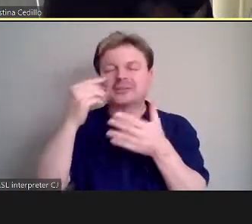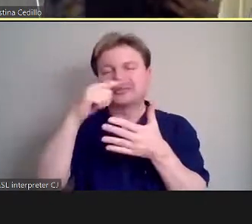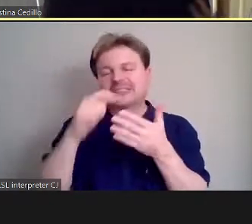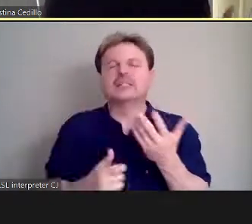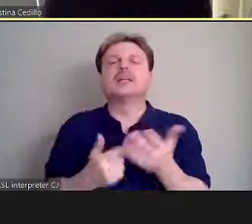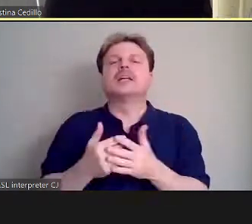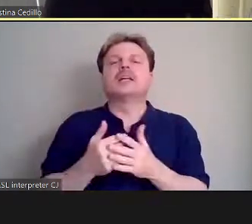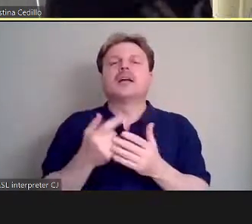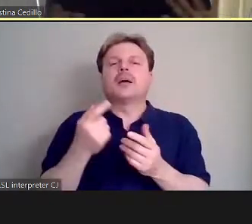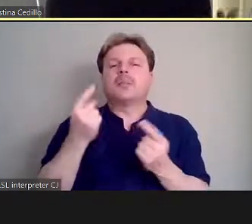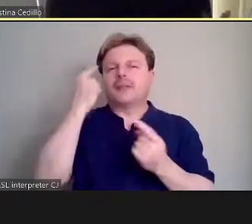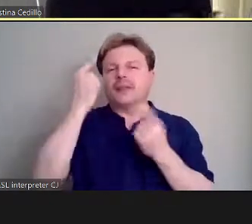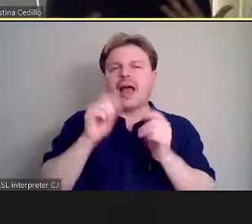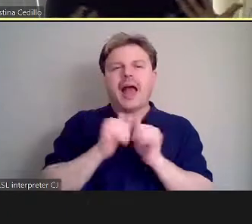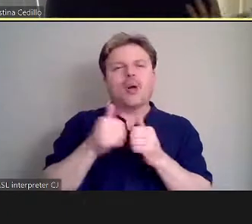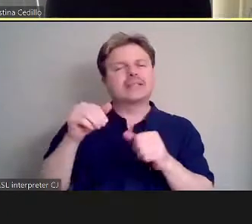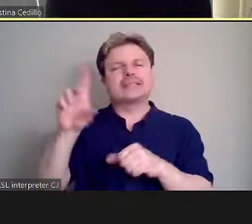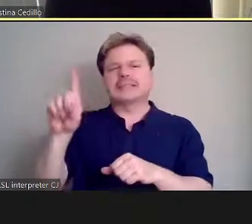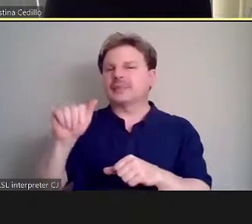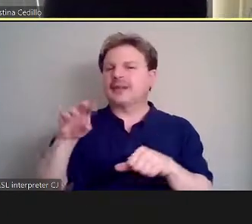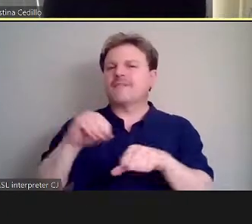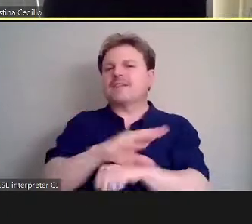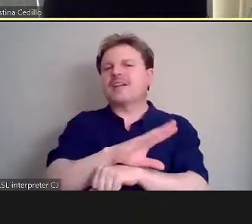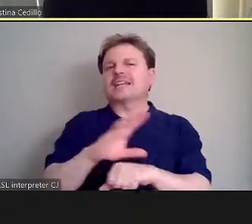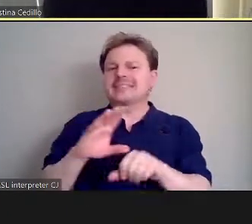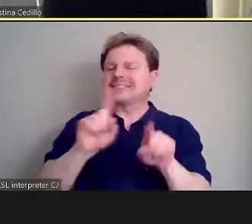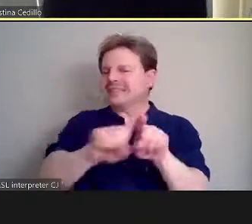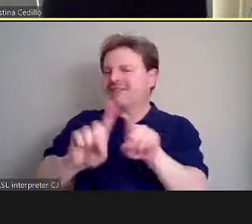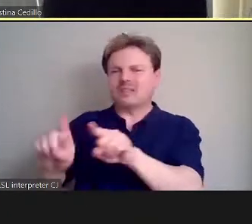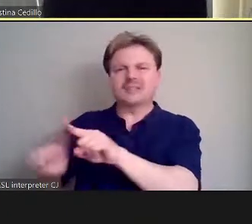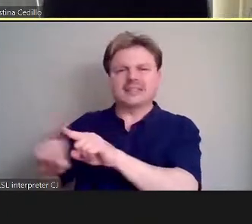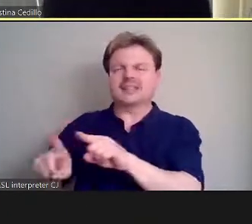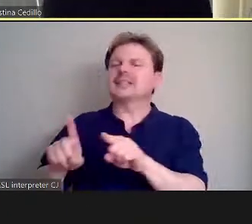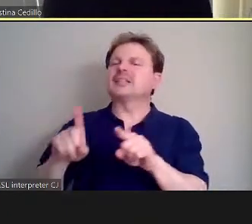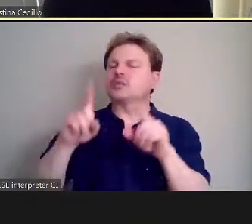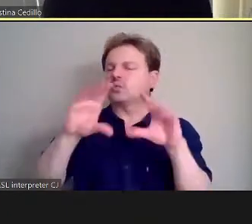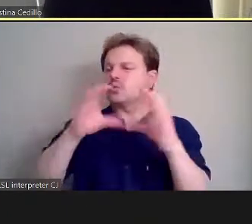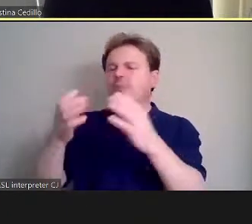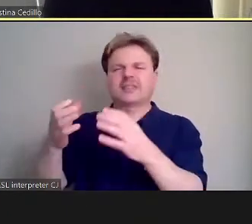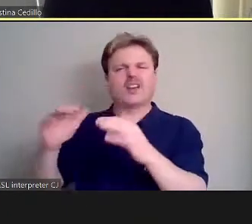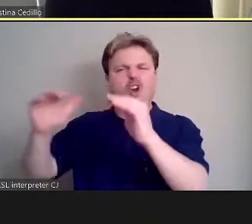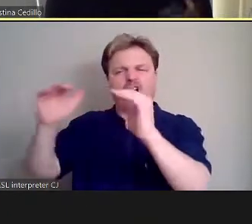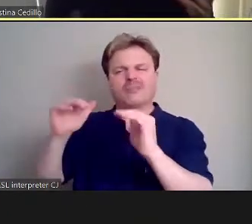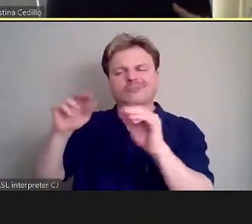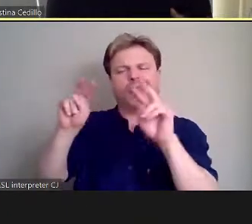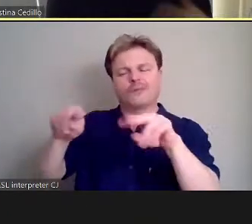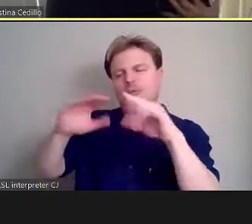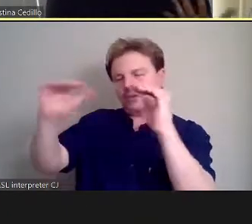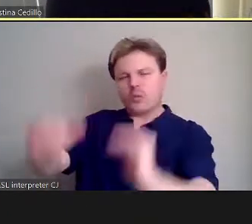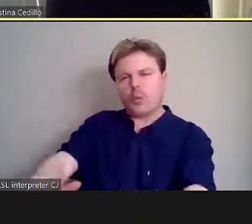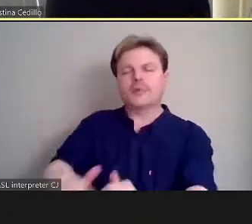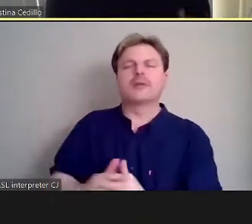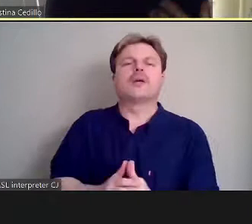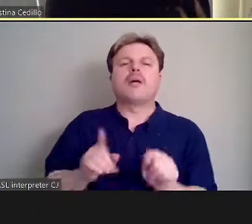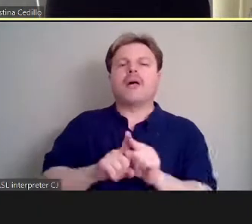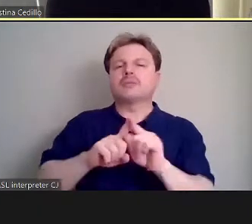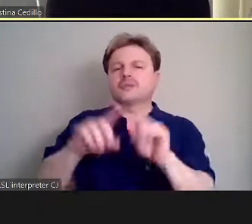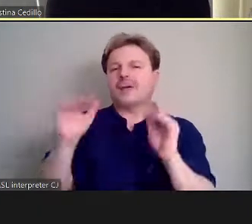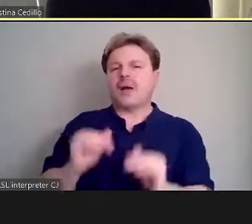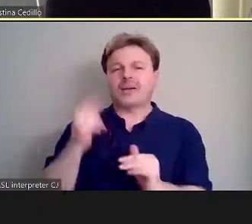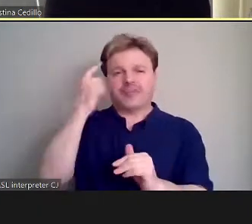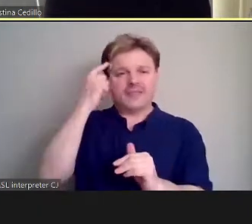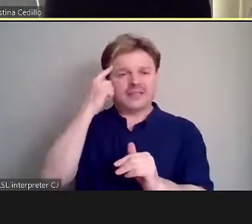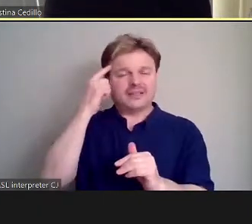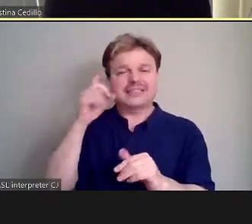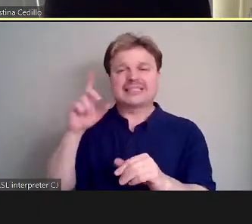But thinking about how disability affects differently marginalized groups, and how we can start thinking about disability more